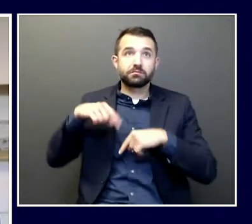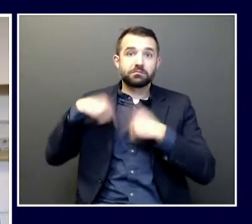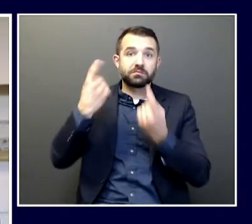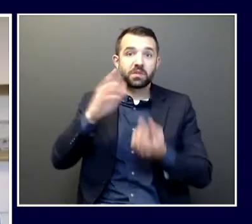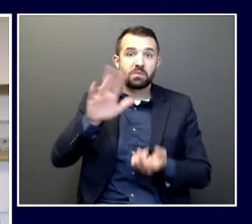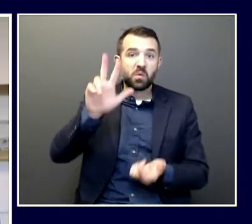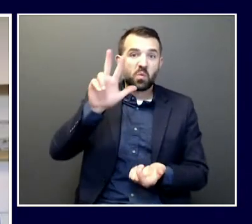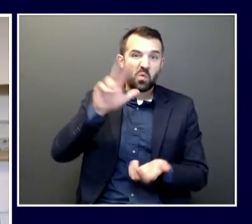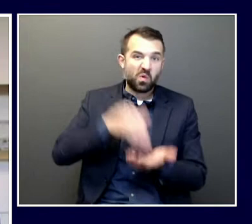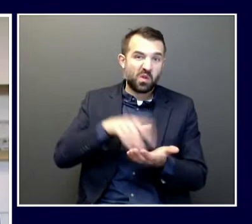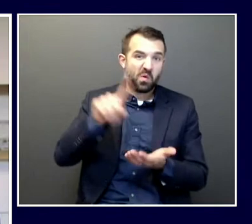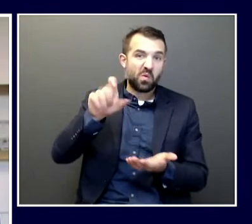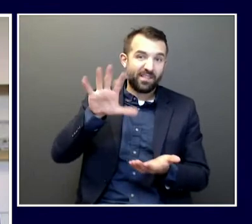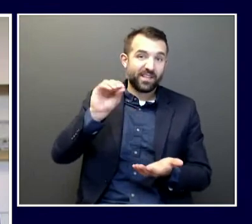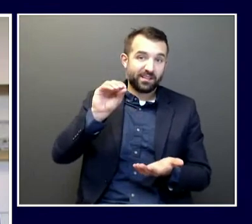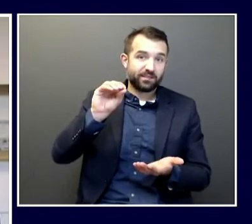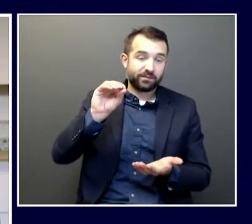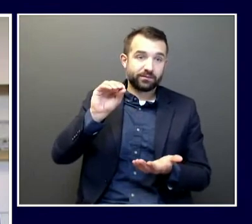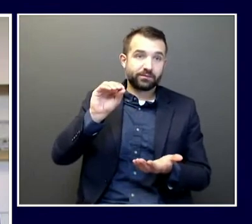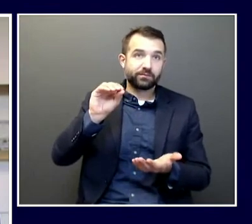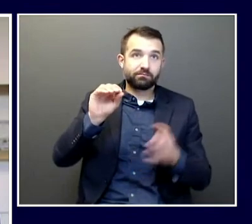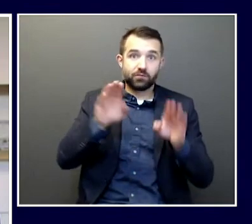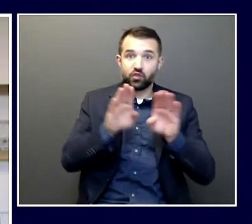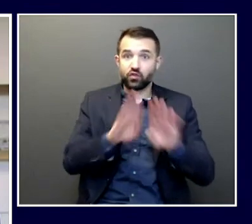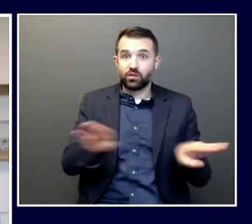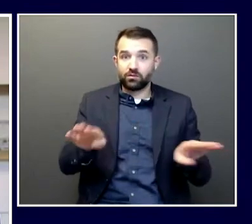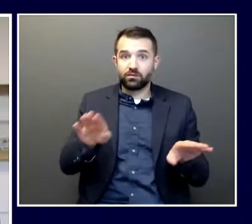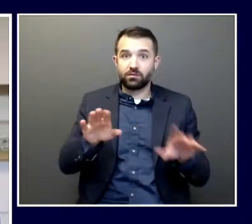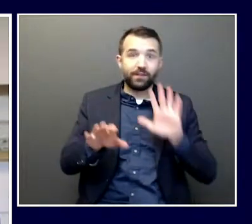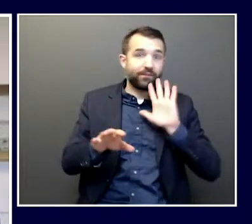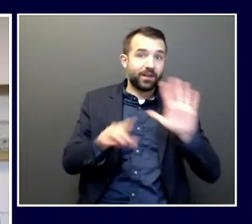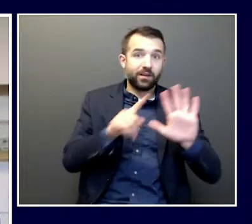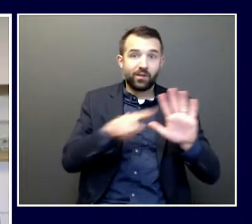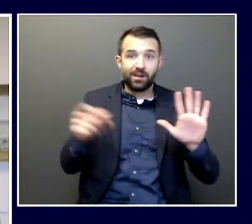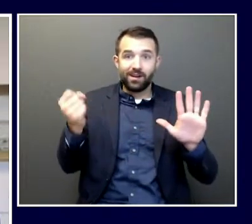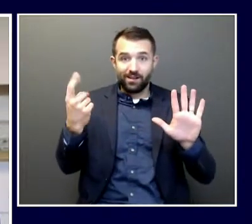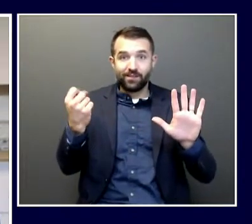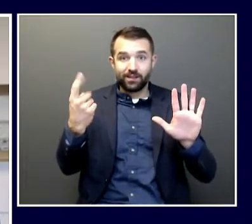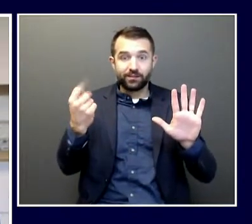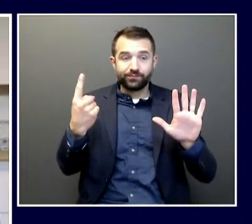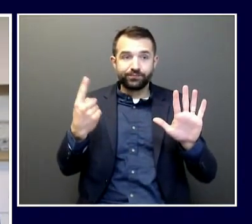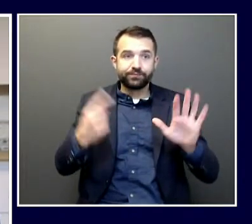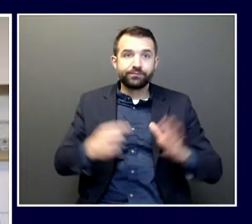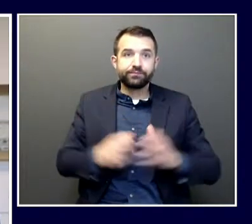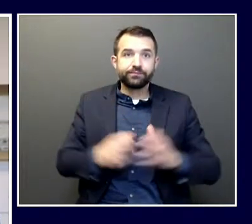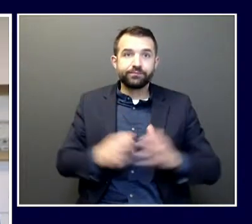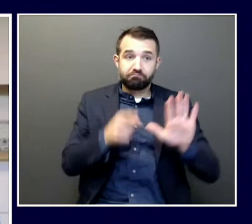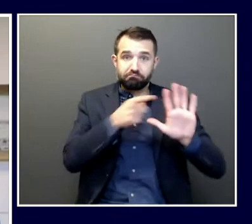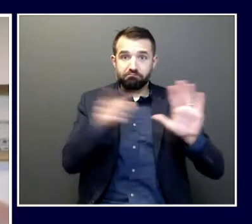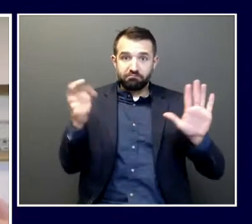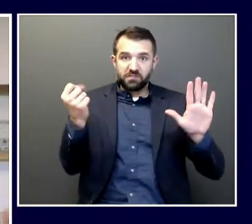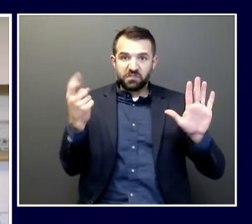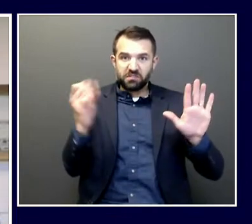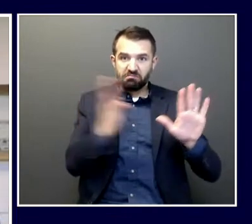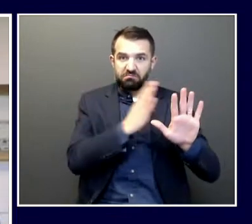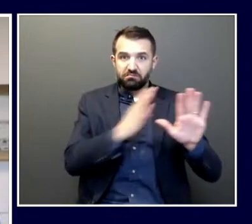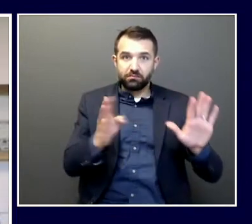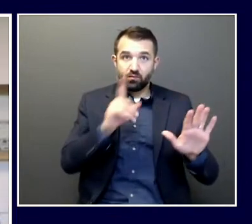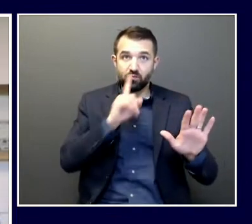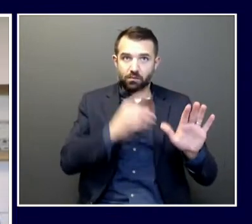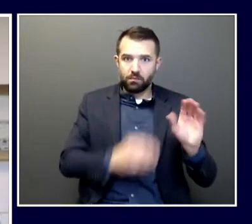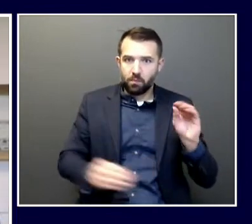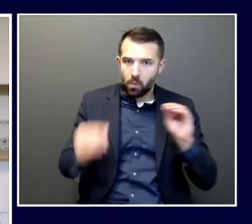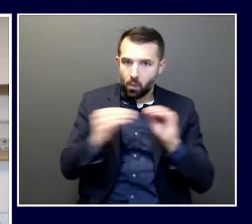3,150 or so shots into children 5 to 11. Now that's an undercount because